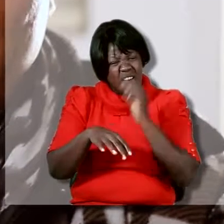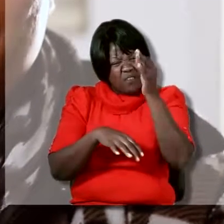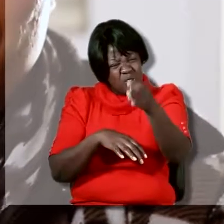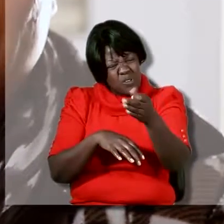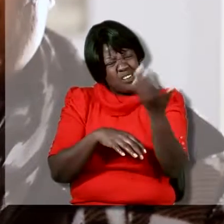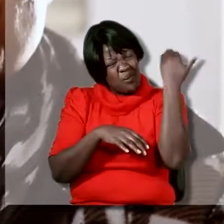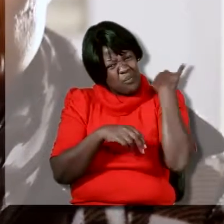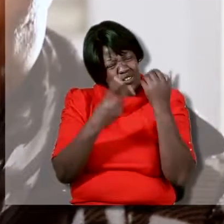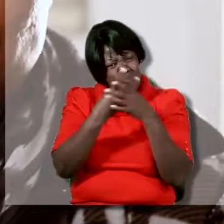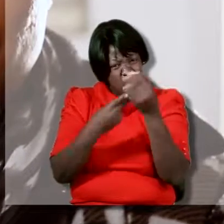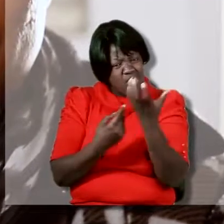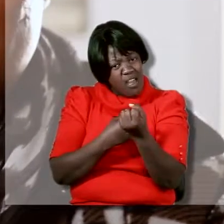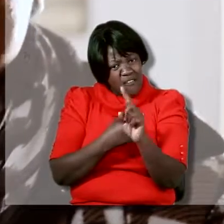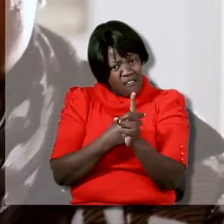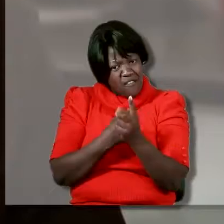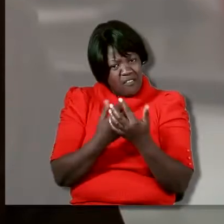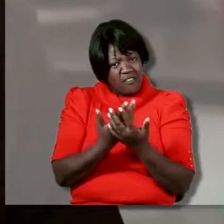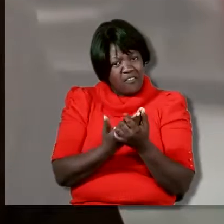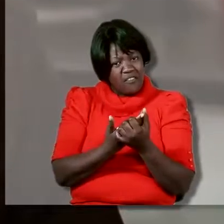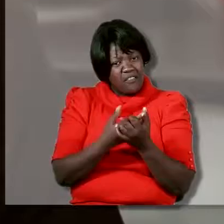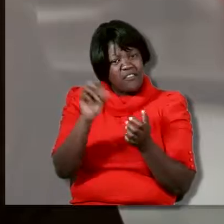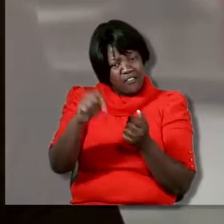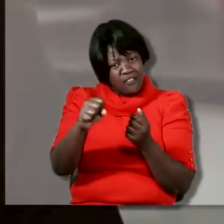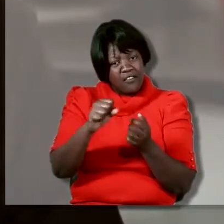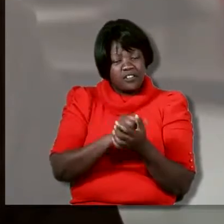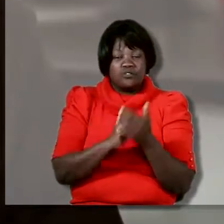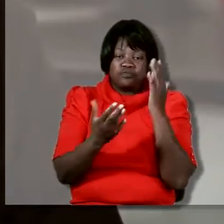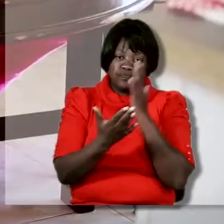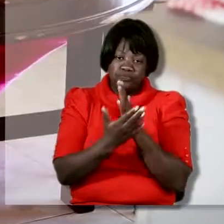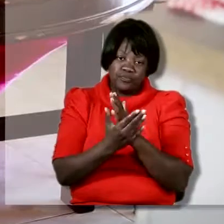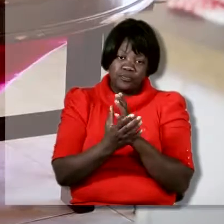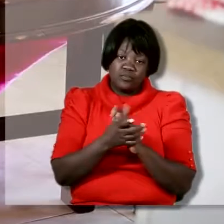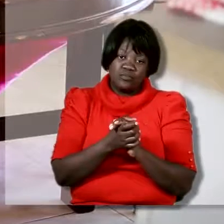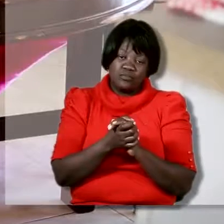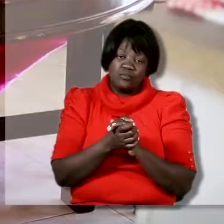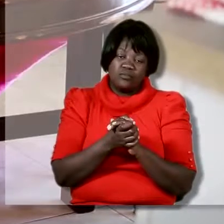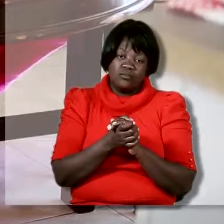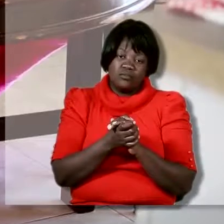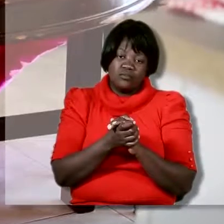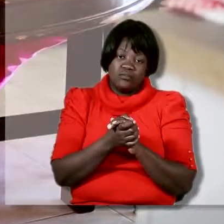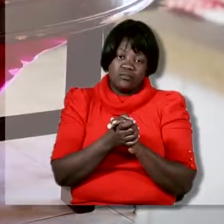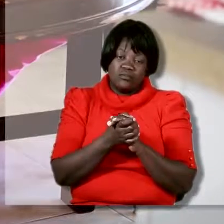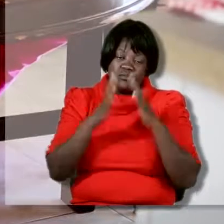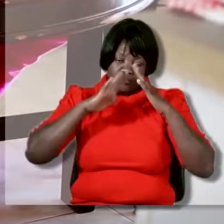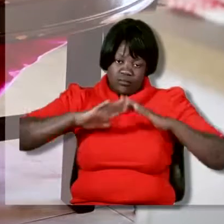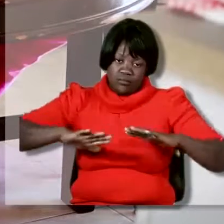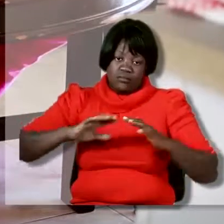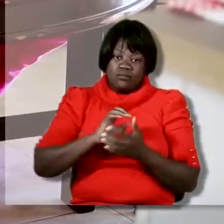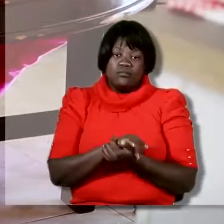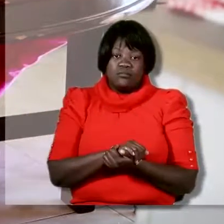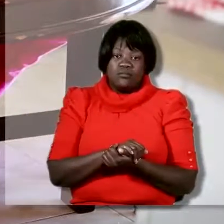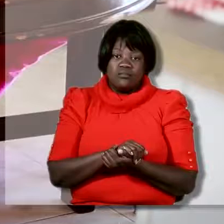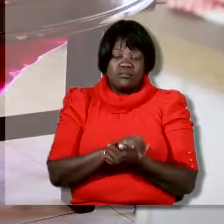Yes, that's true. Just take it easy. This tense is for referring to